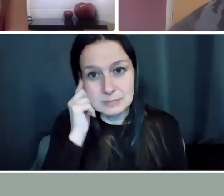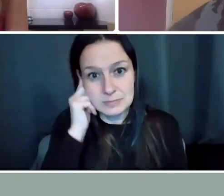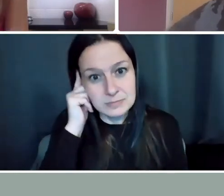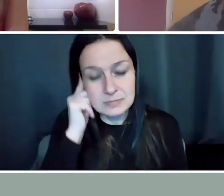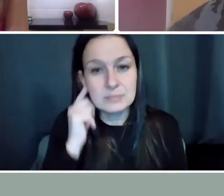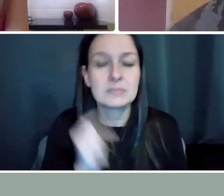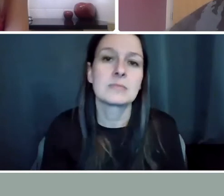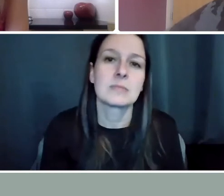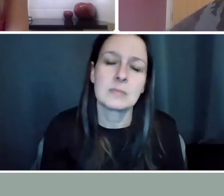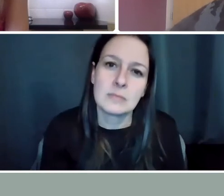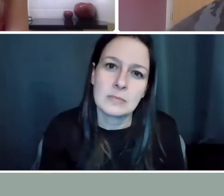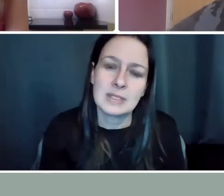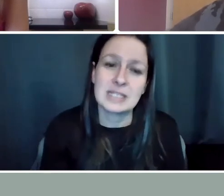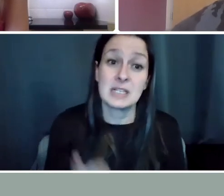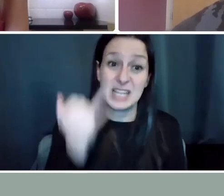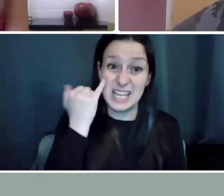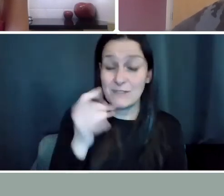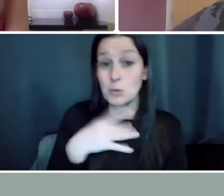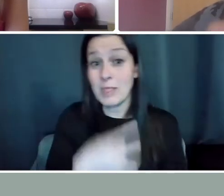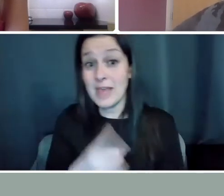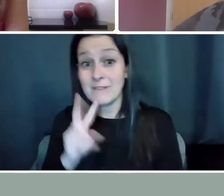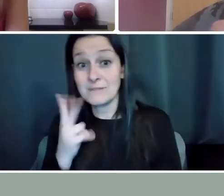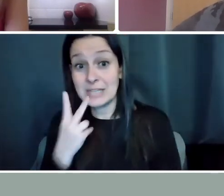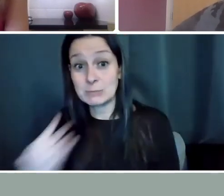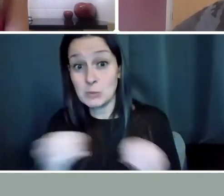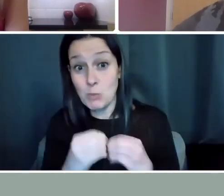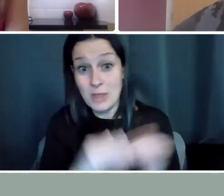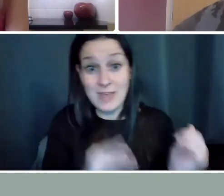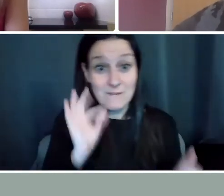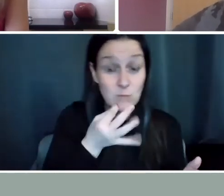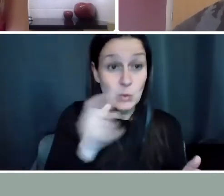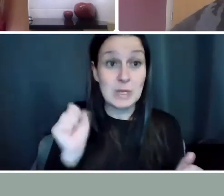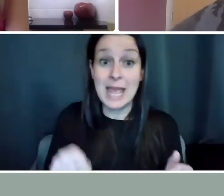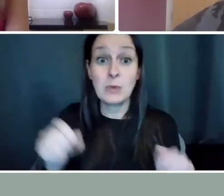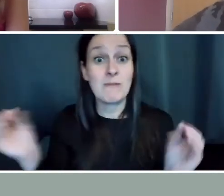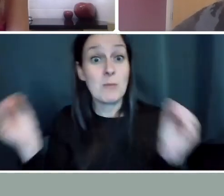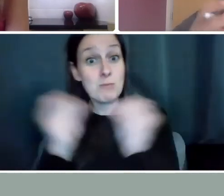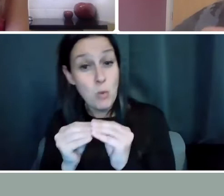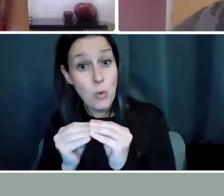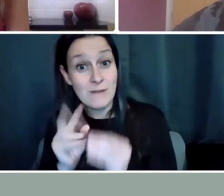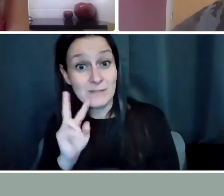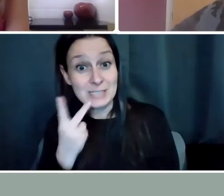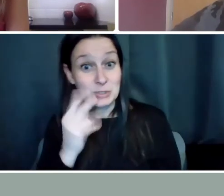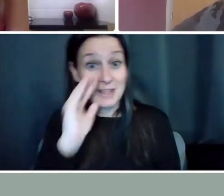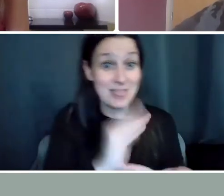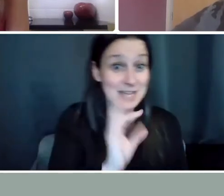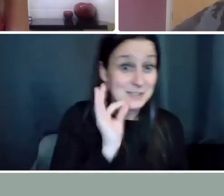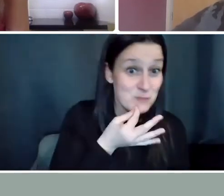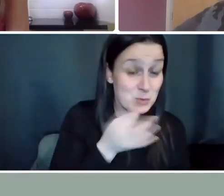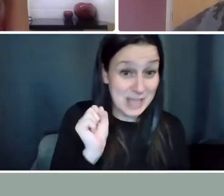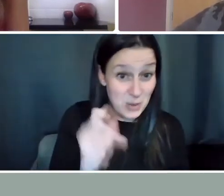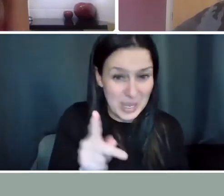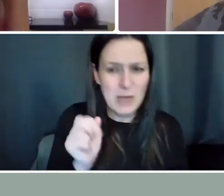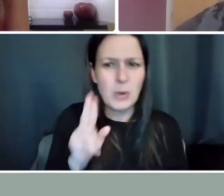What if like you like vegetables more than fruit? Can you trade off that percentage, or does it have to be the same amount